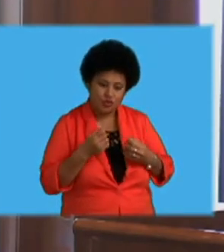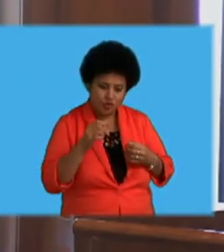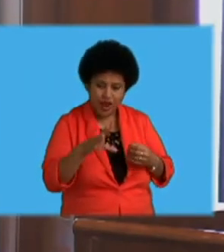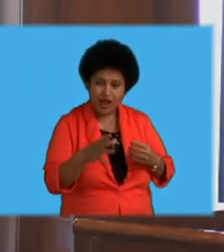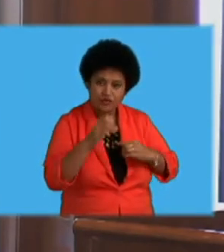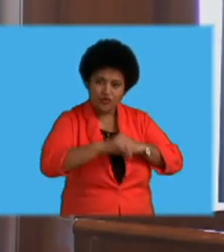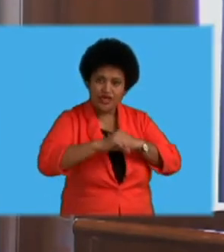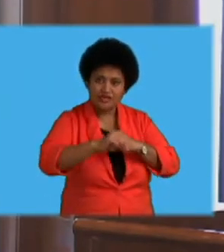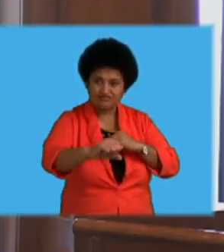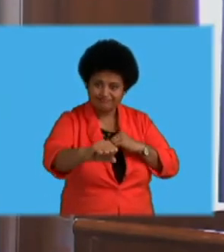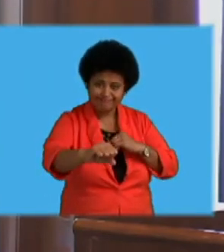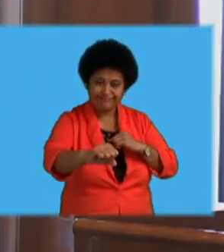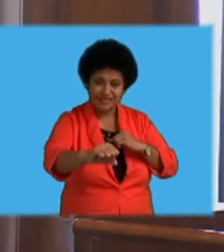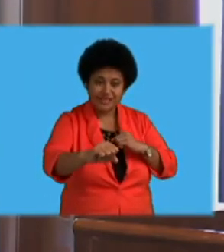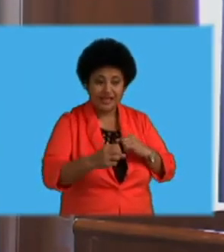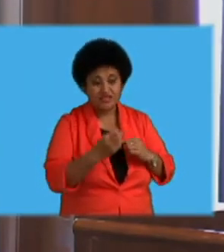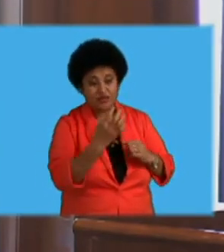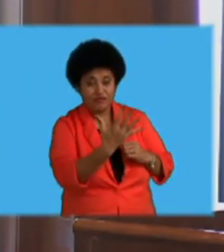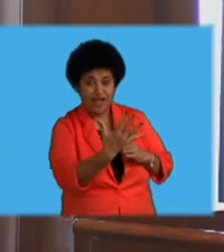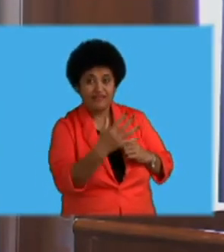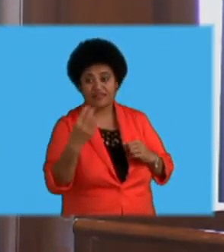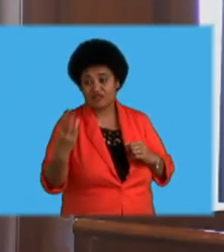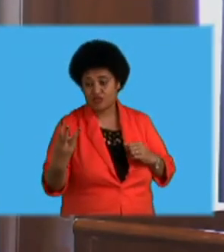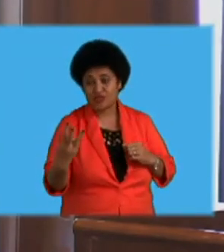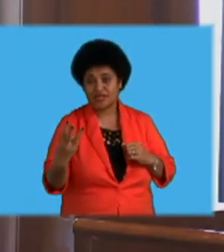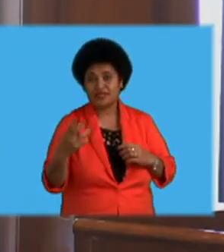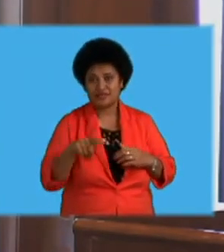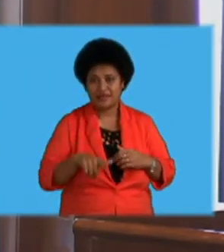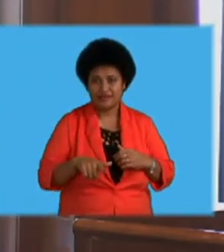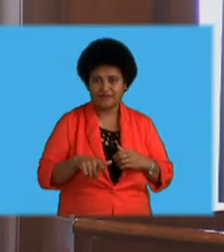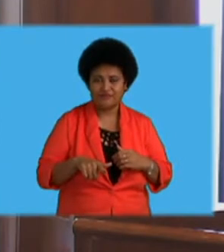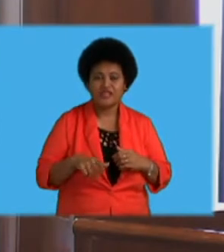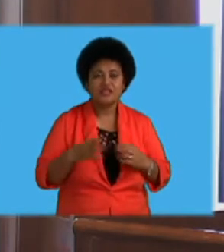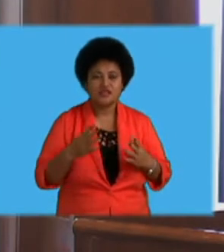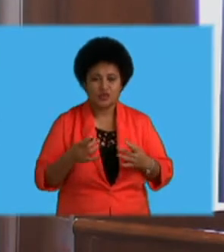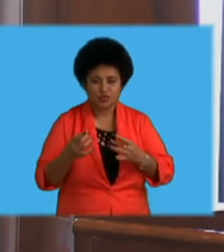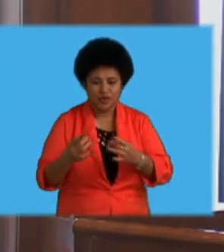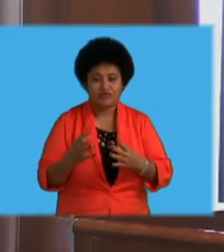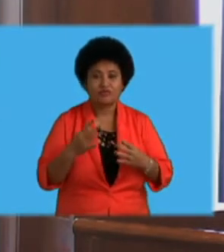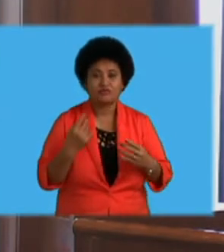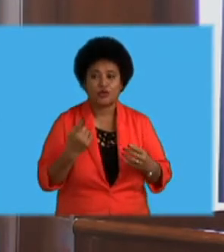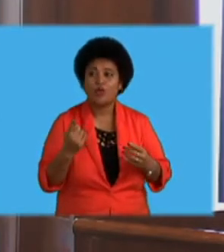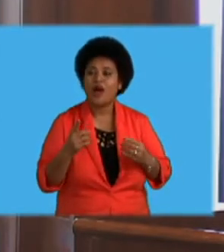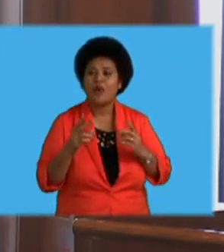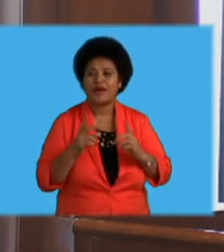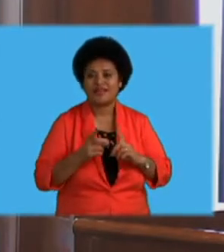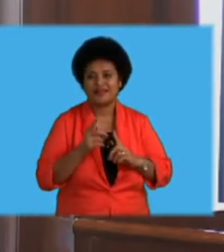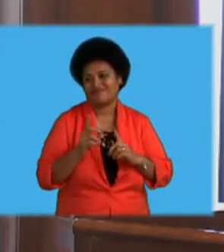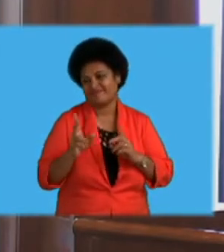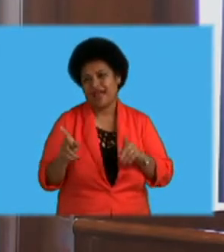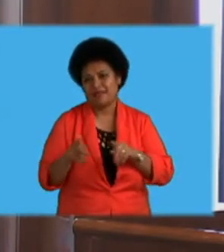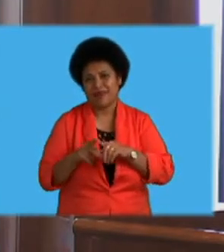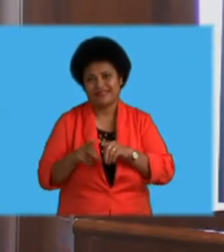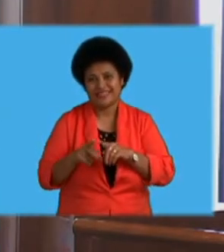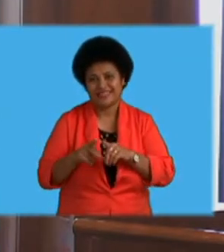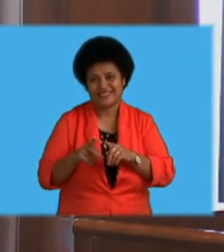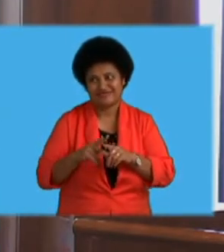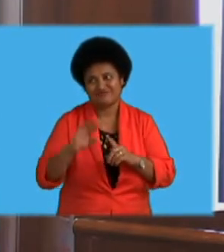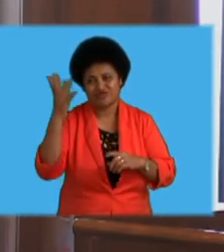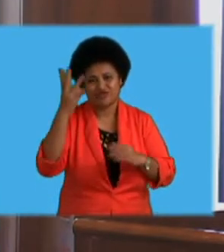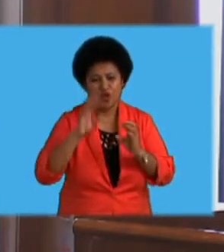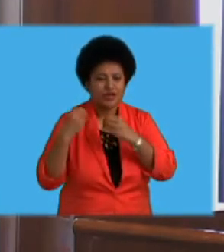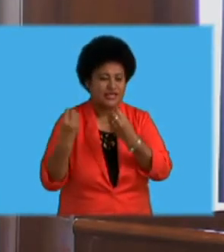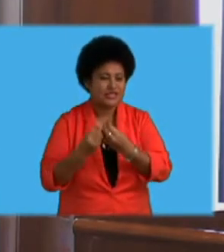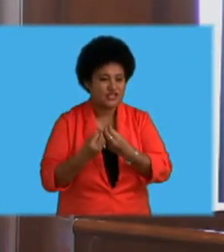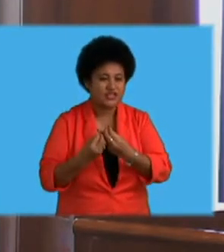being advertised, and the remaining 3 sets of cores equipment are being provided for by our development partners. And let me say quite clearly,